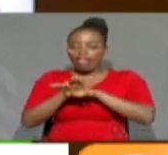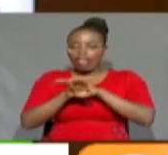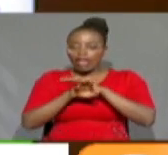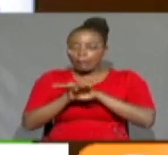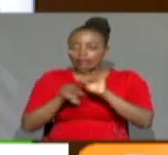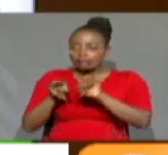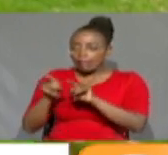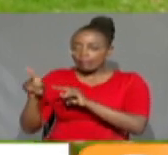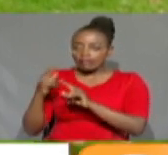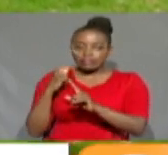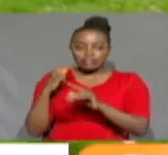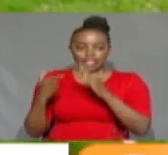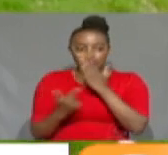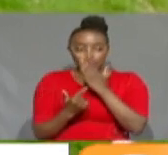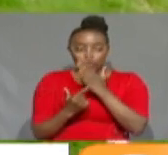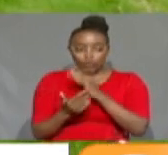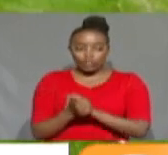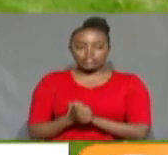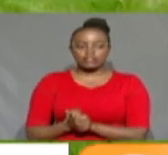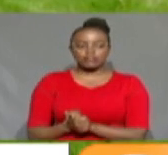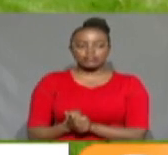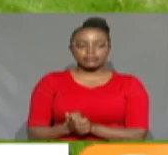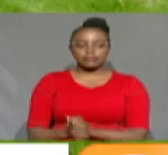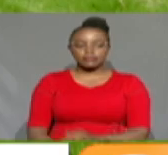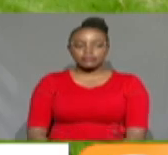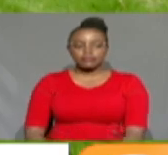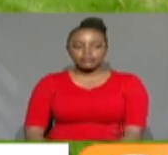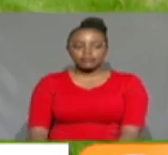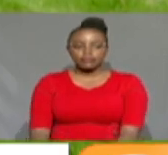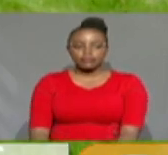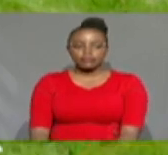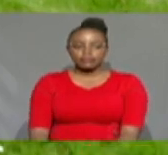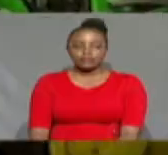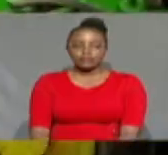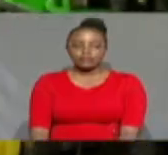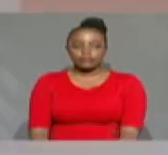such technologies. Denis Otieno, Smart Farm.